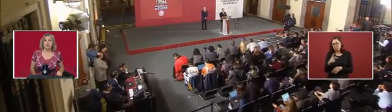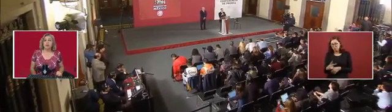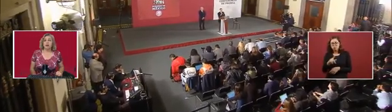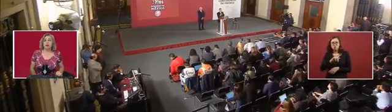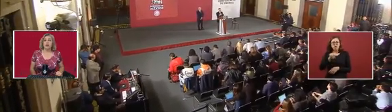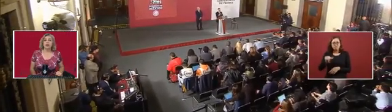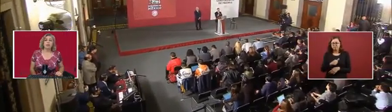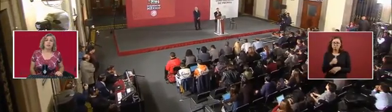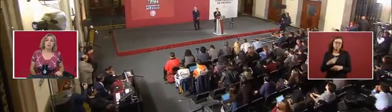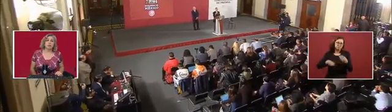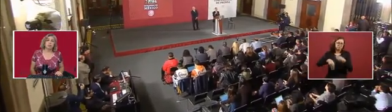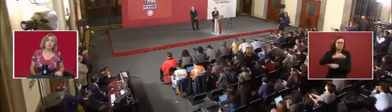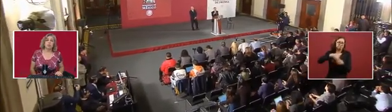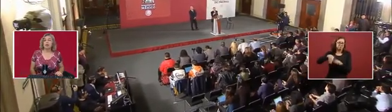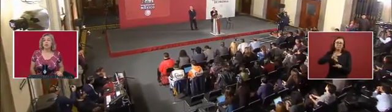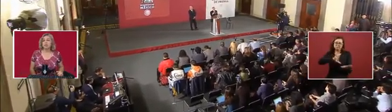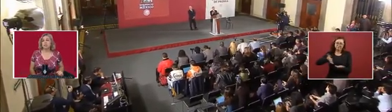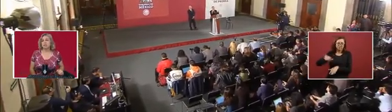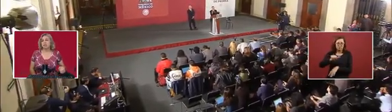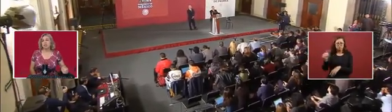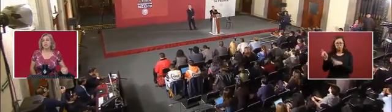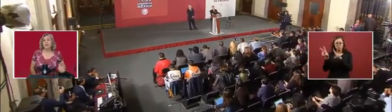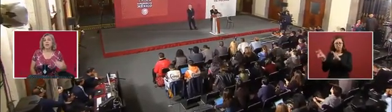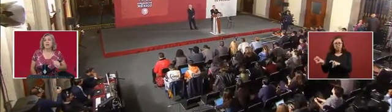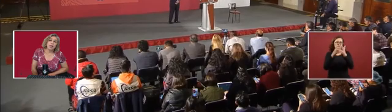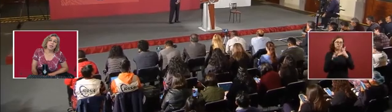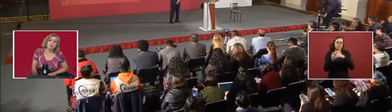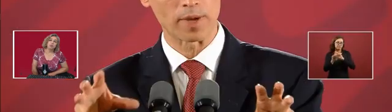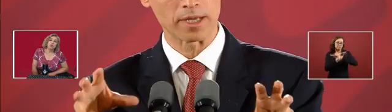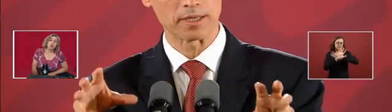it, which is substantial, 30 to 40%.